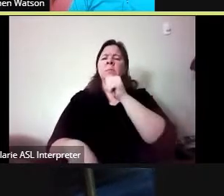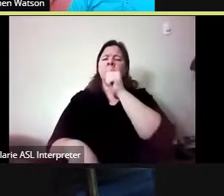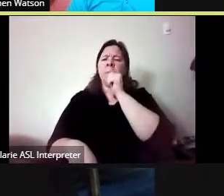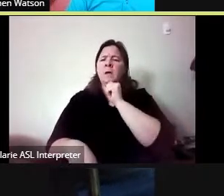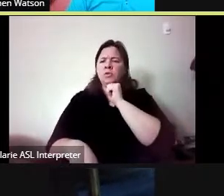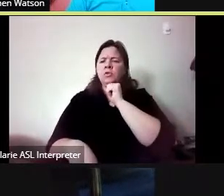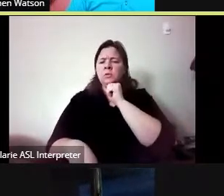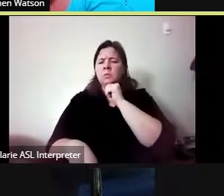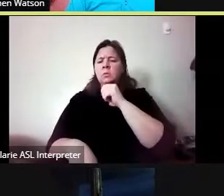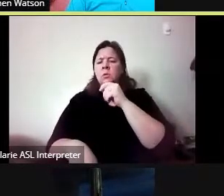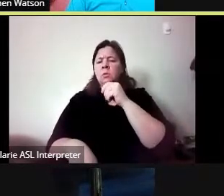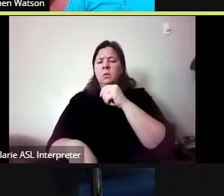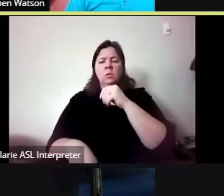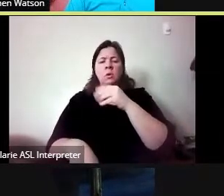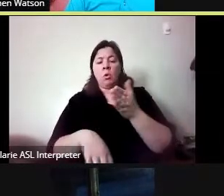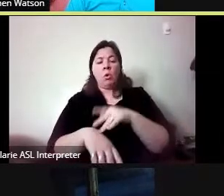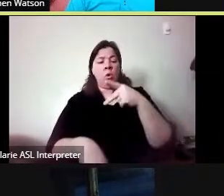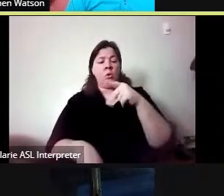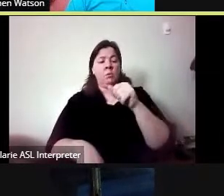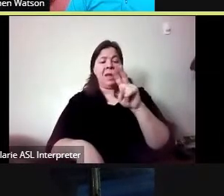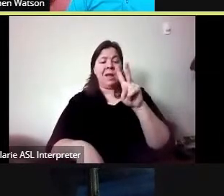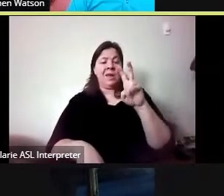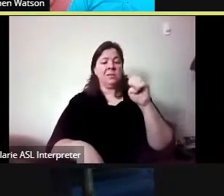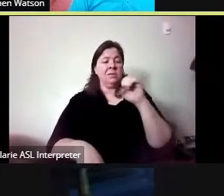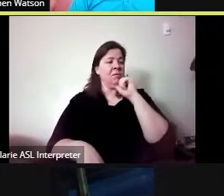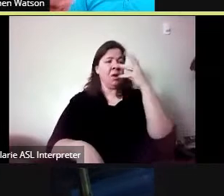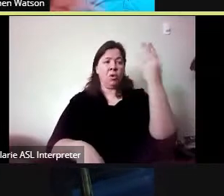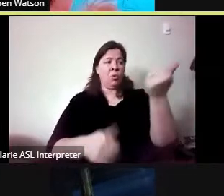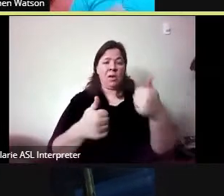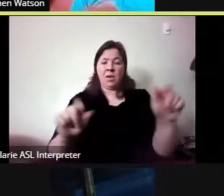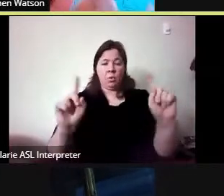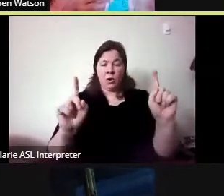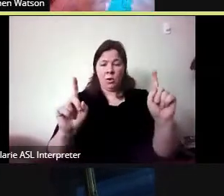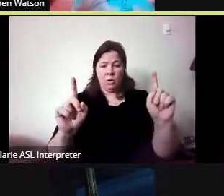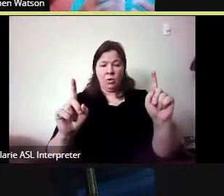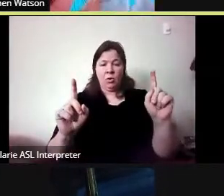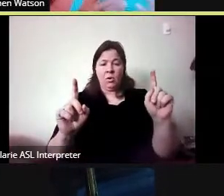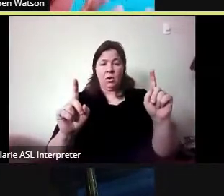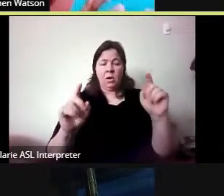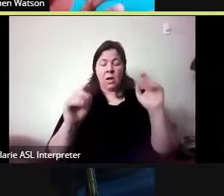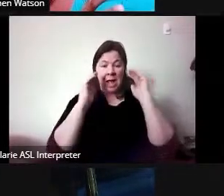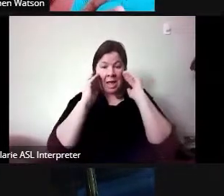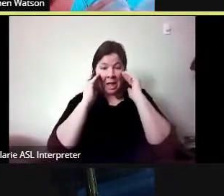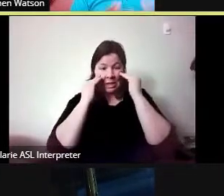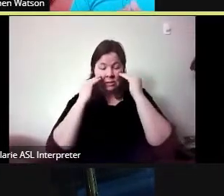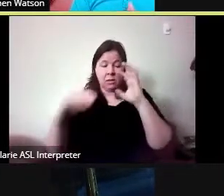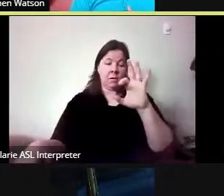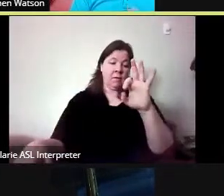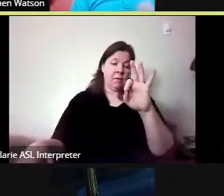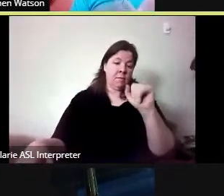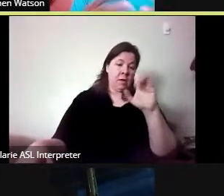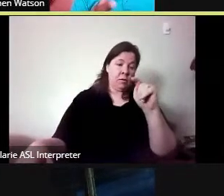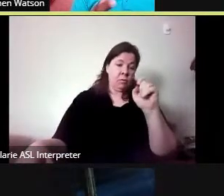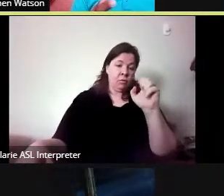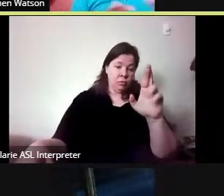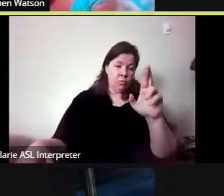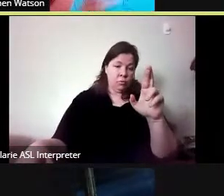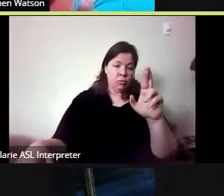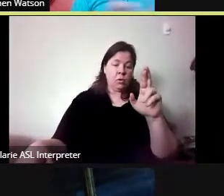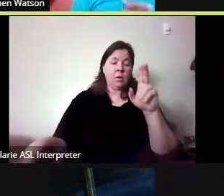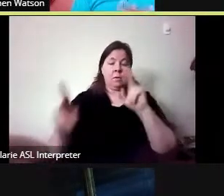Again, Onpassive is not going anywhere. So the anxiety factor that people seem to